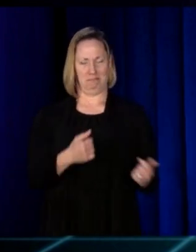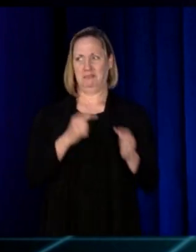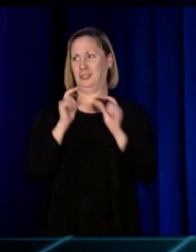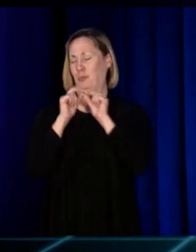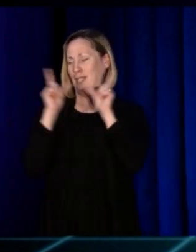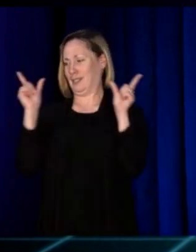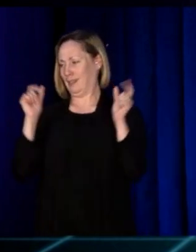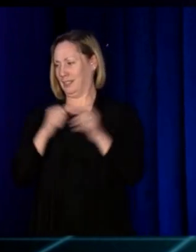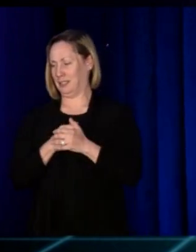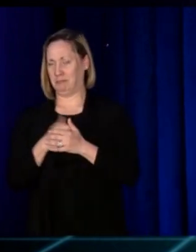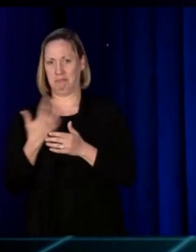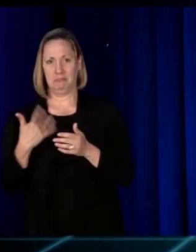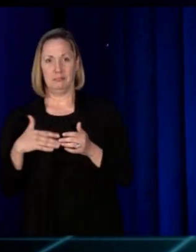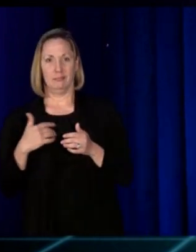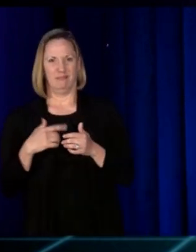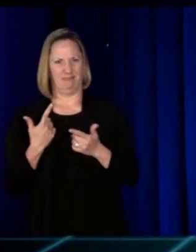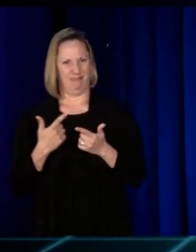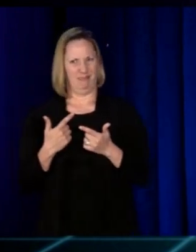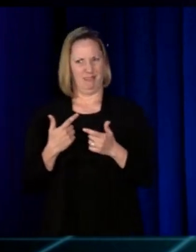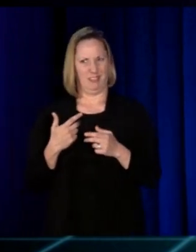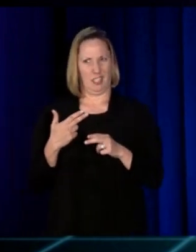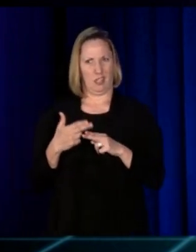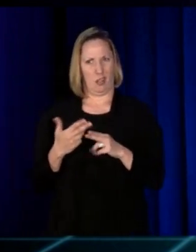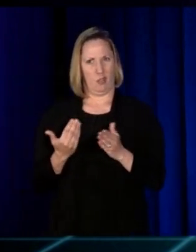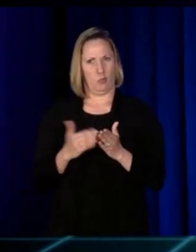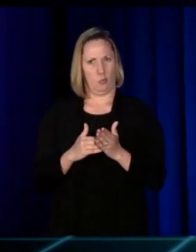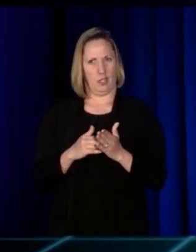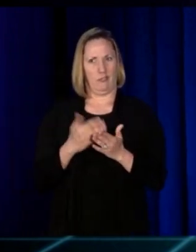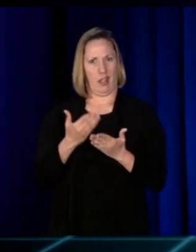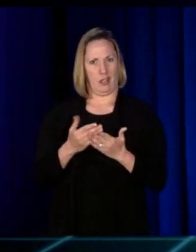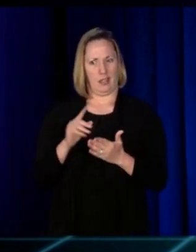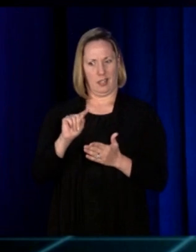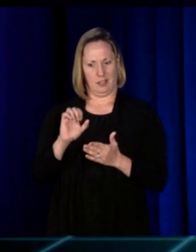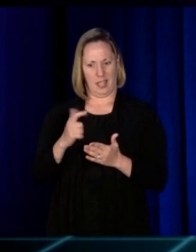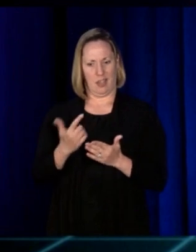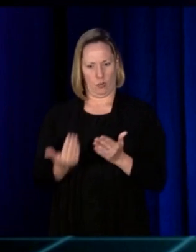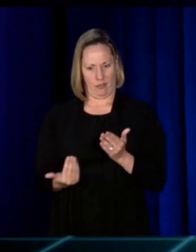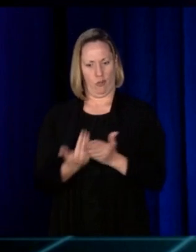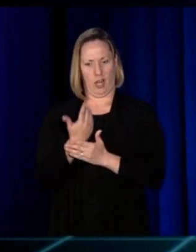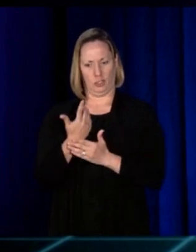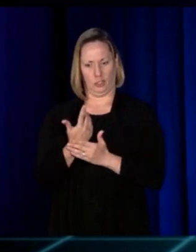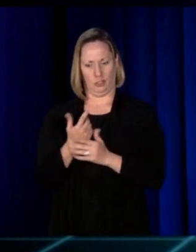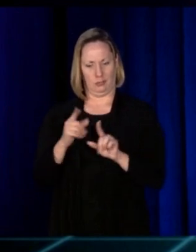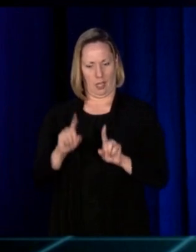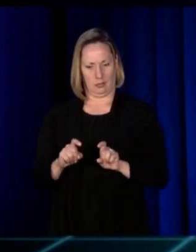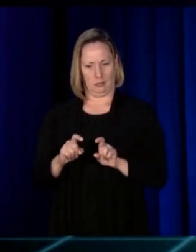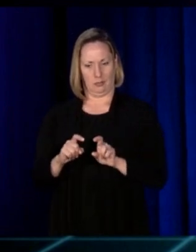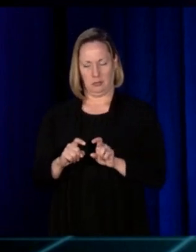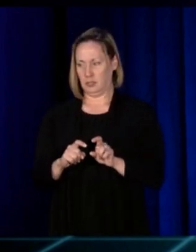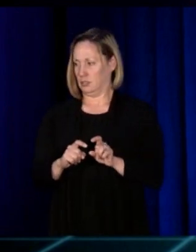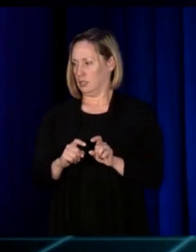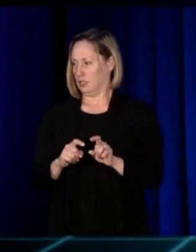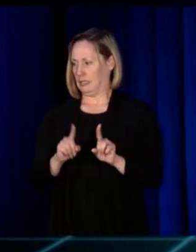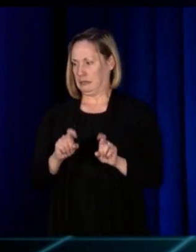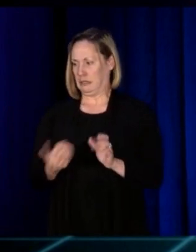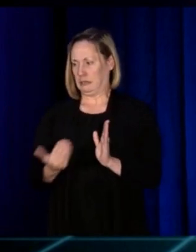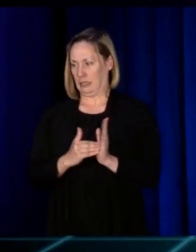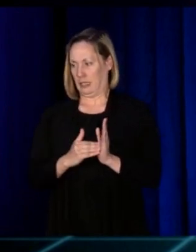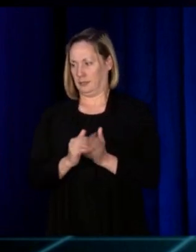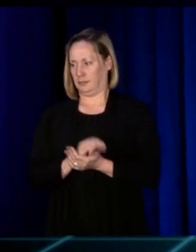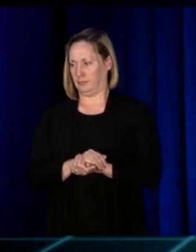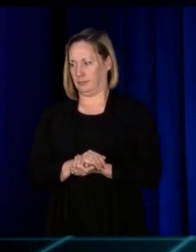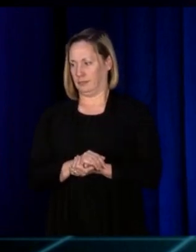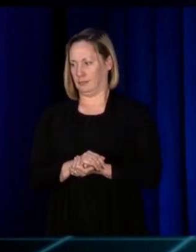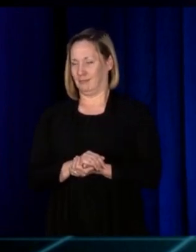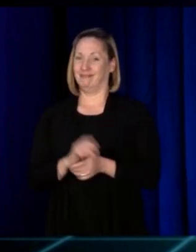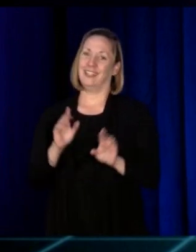Surprisingly. Did I call revalidate? Yeah, tag. Refresh. Test. Let's test again. This is also